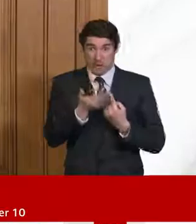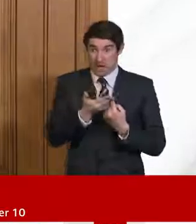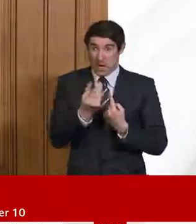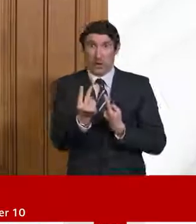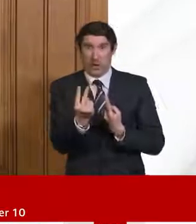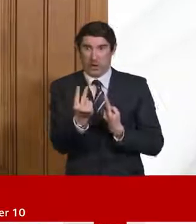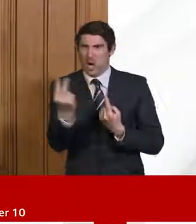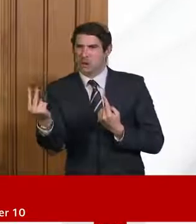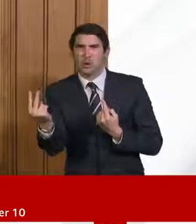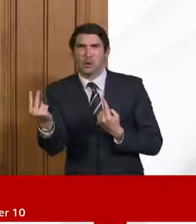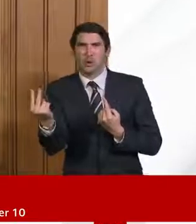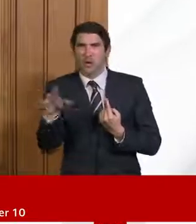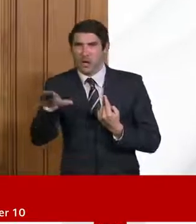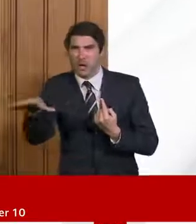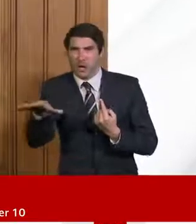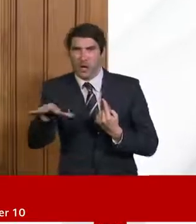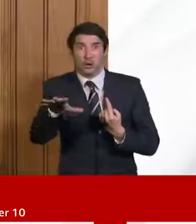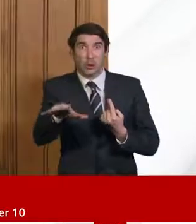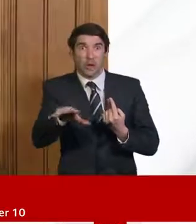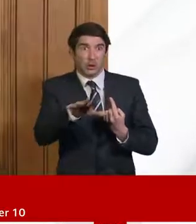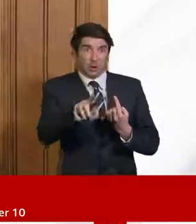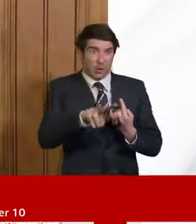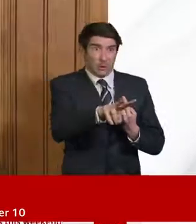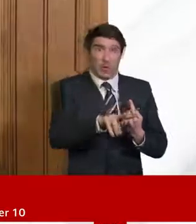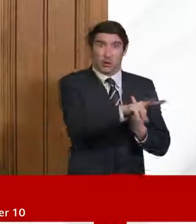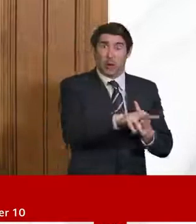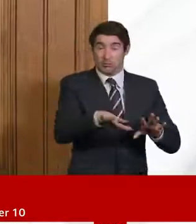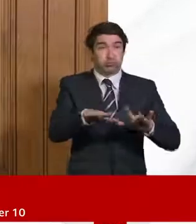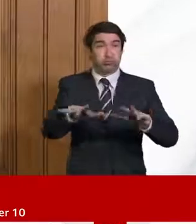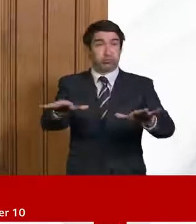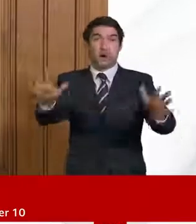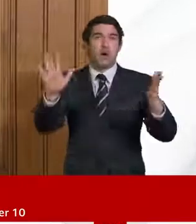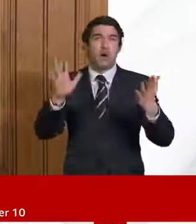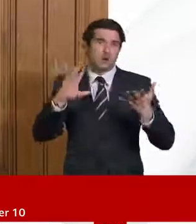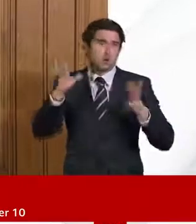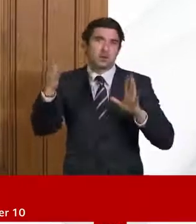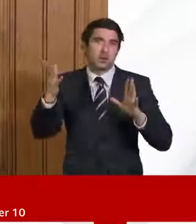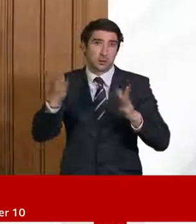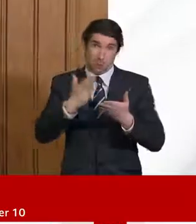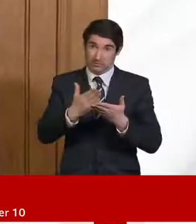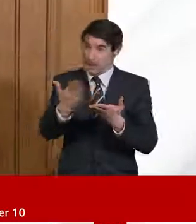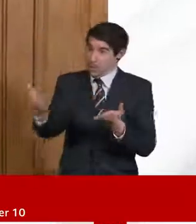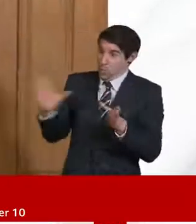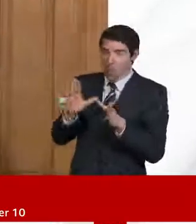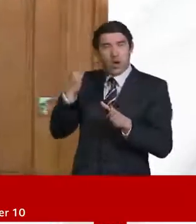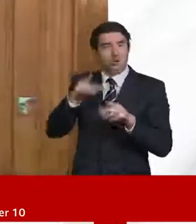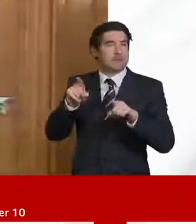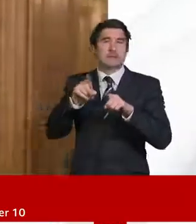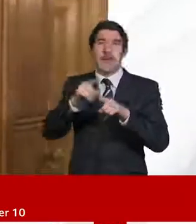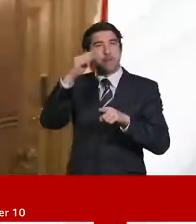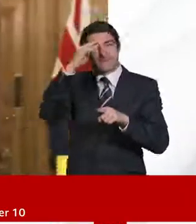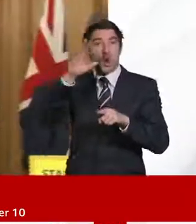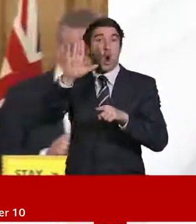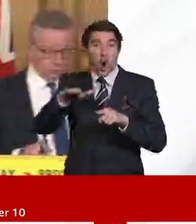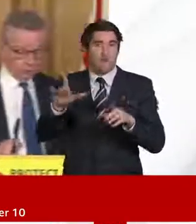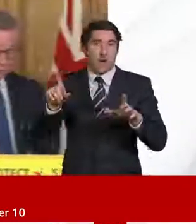measures, but the objective is exactly the same, to reduce the spread of the virus. Thank you. Jenny. So